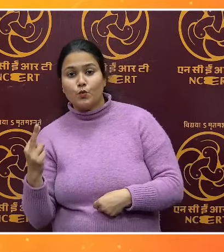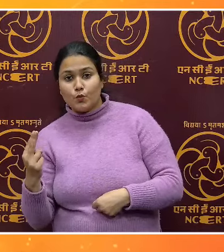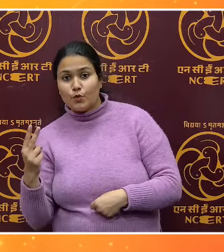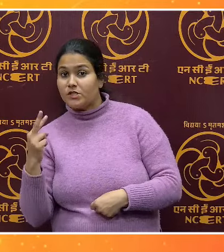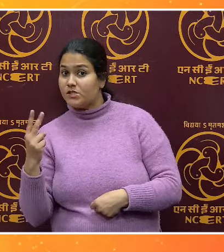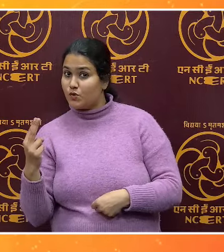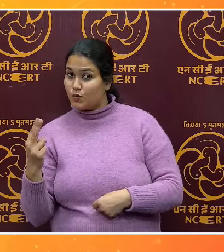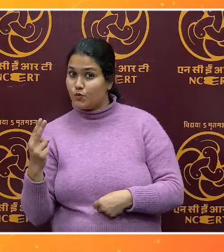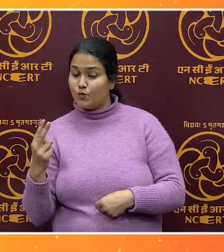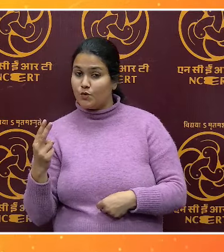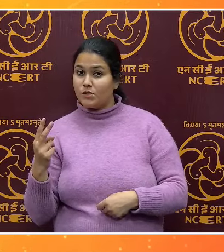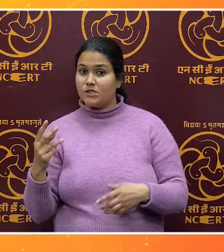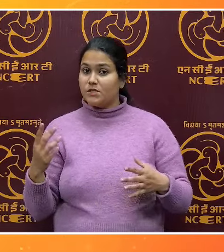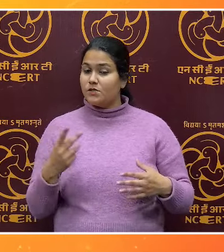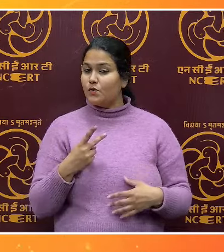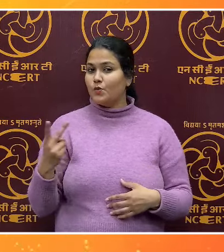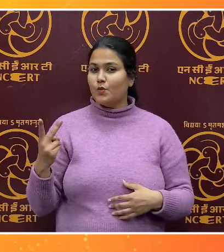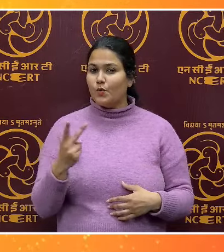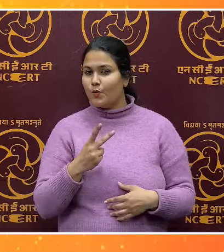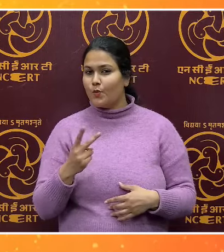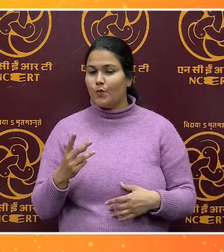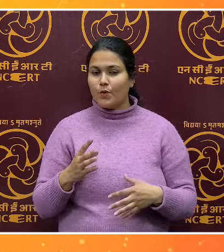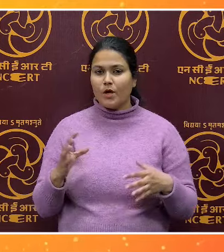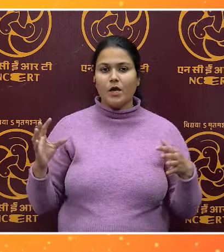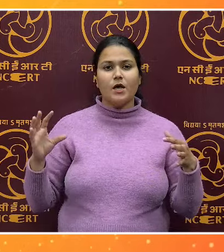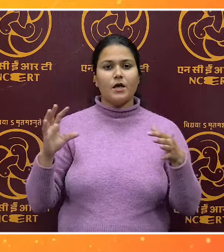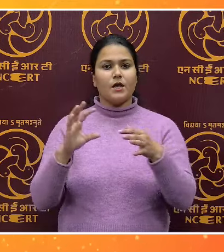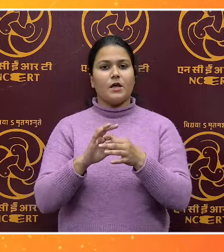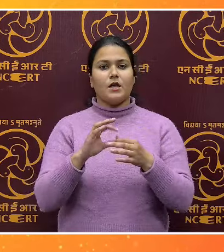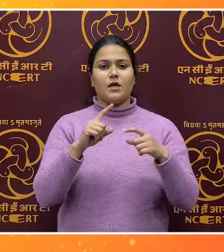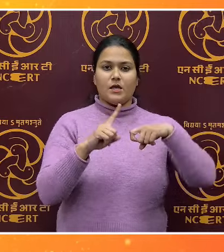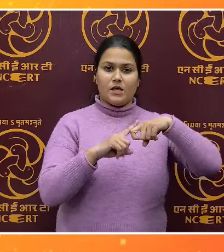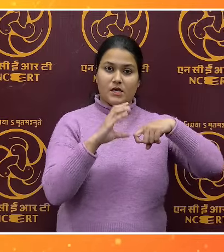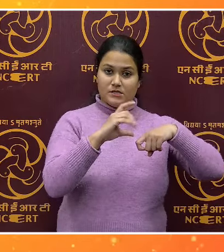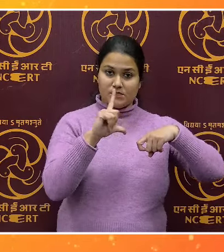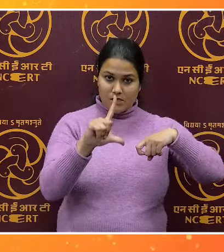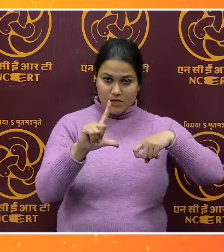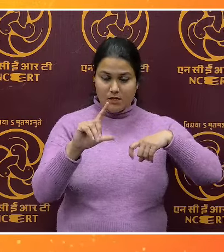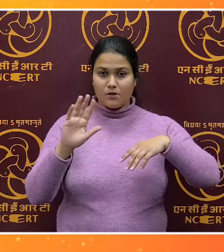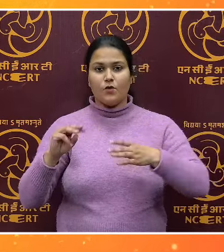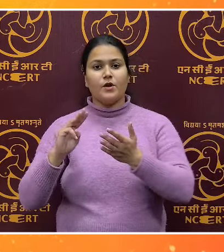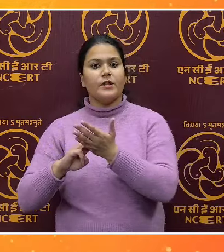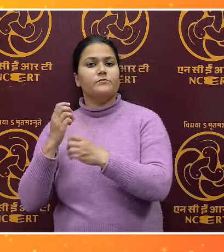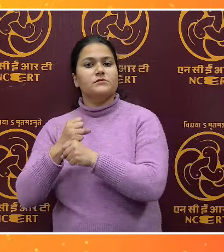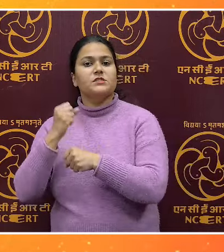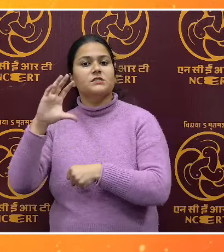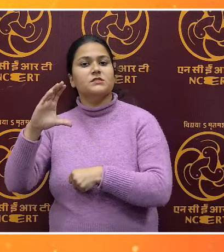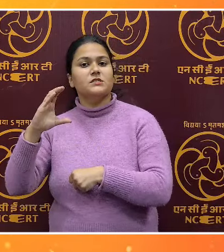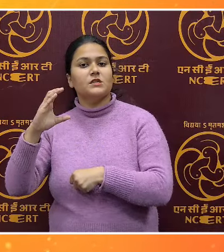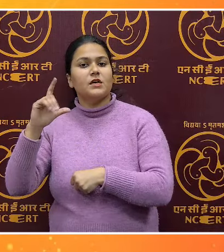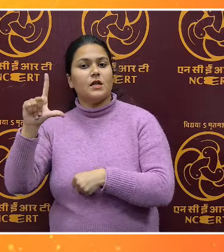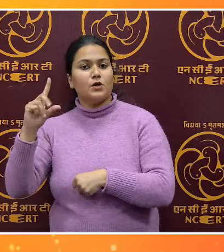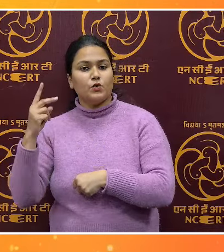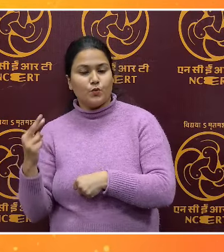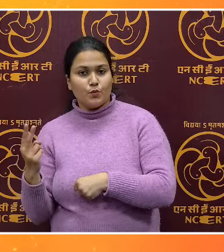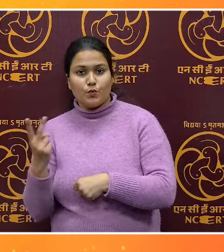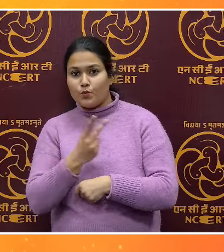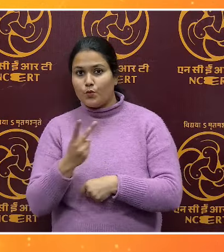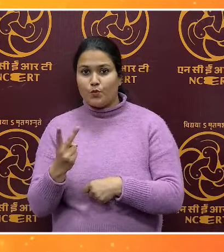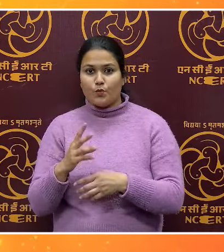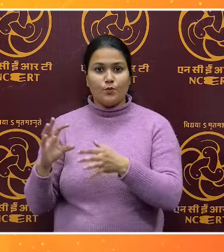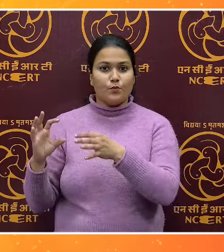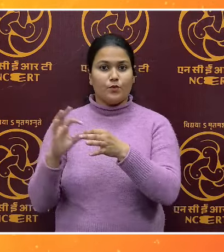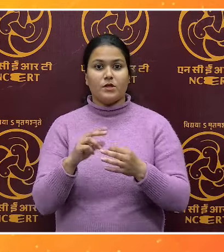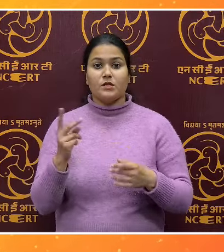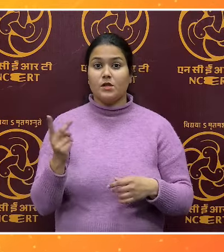It means that there is a combination of two salts, one KCl, second is MgCl2. That is why these are called